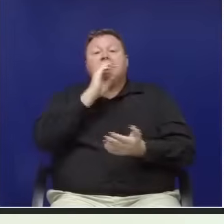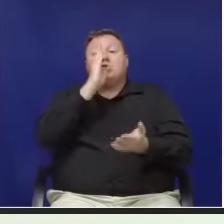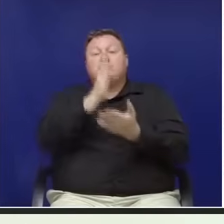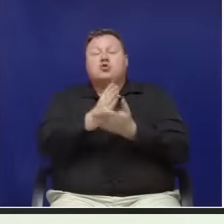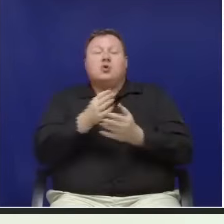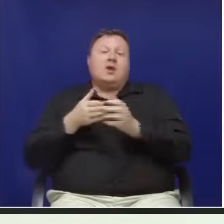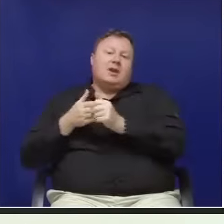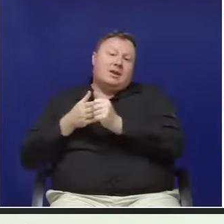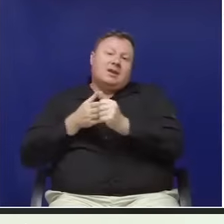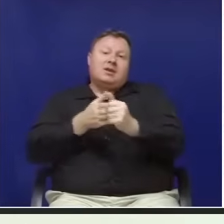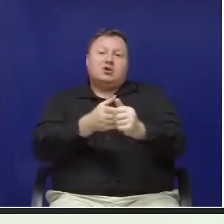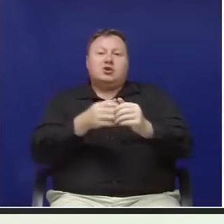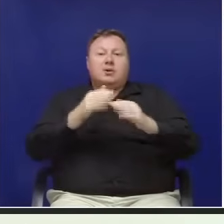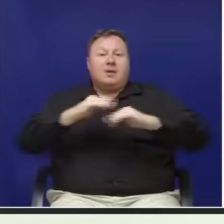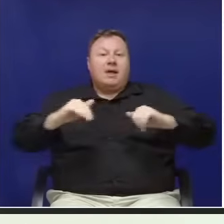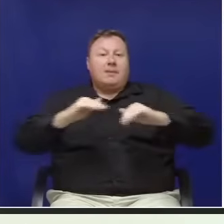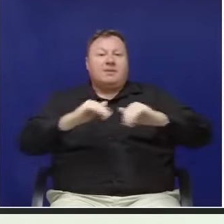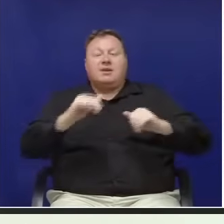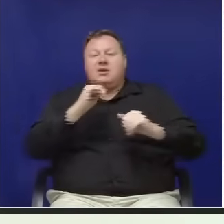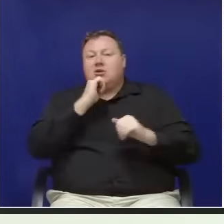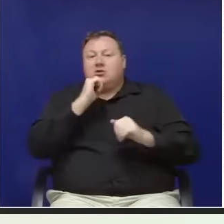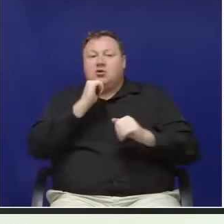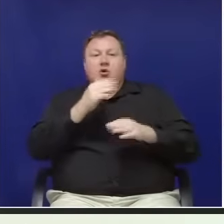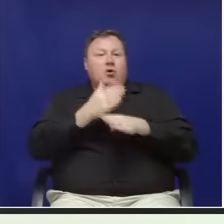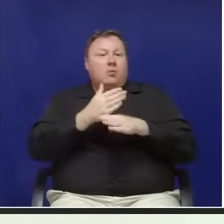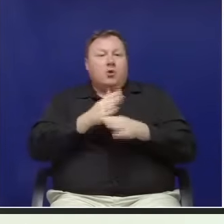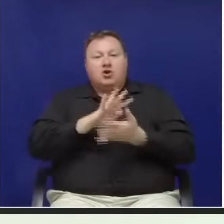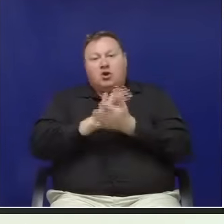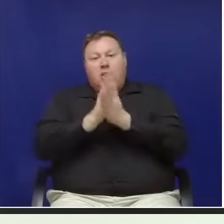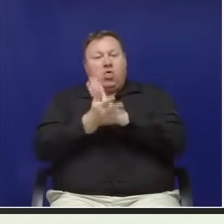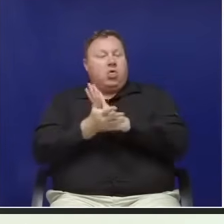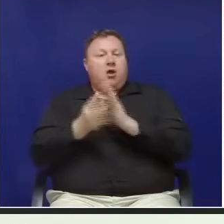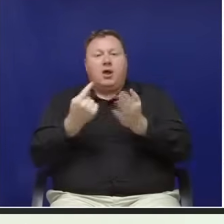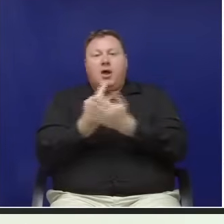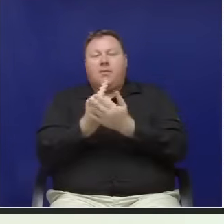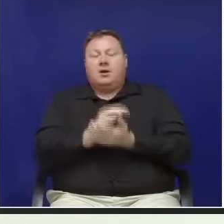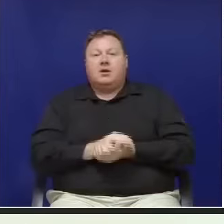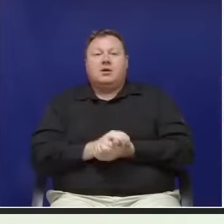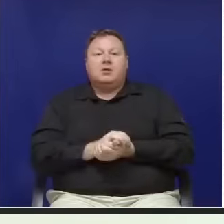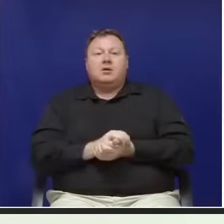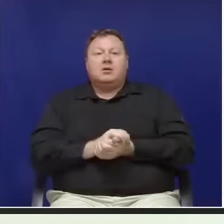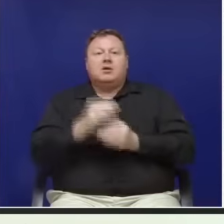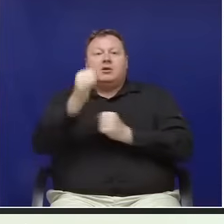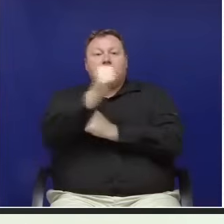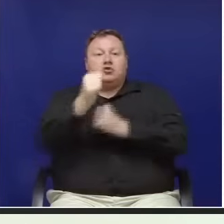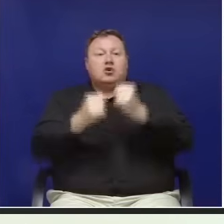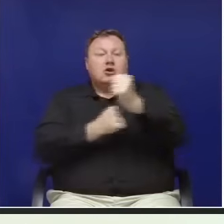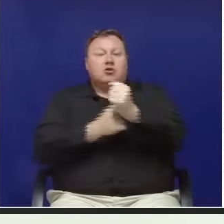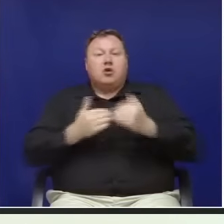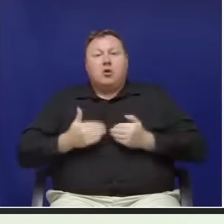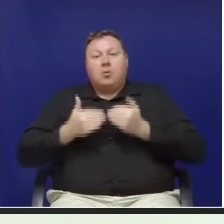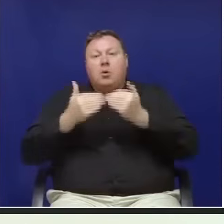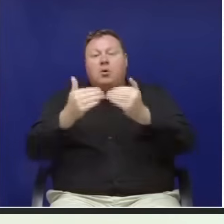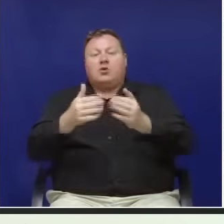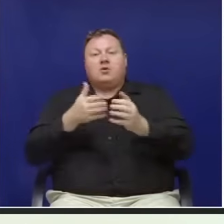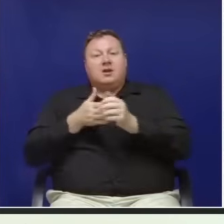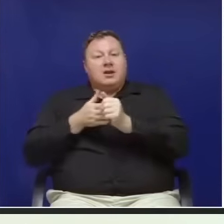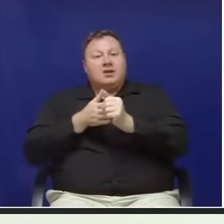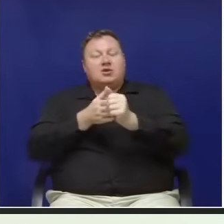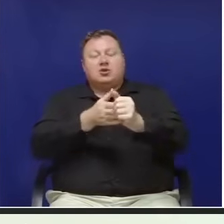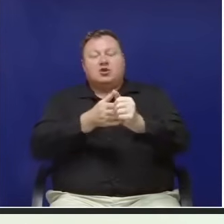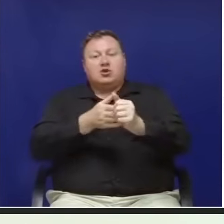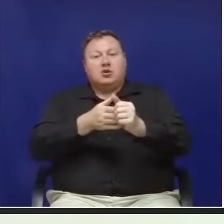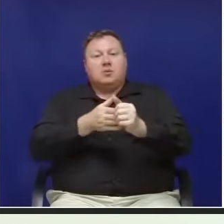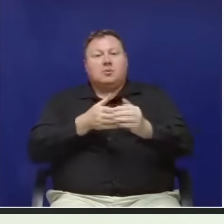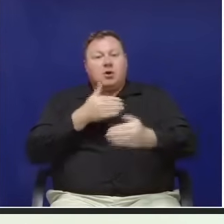do not translate into operational disruptions. This structured approach to leadership continuity, combined with